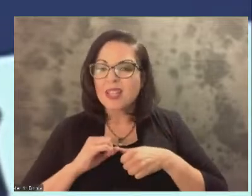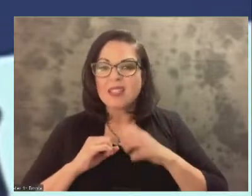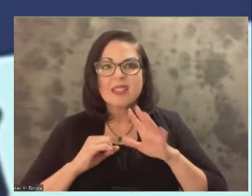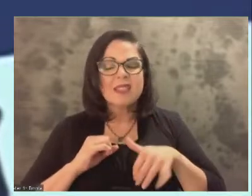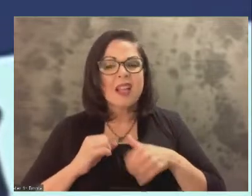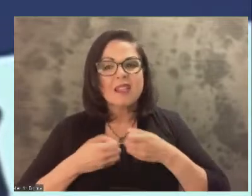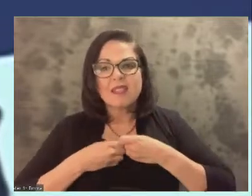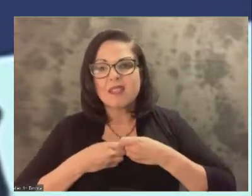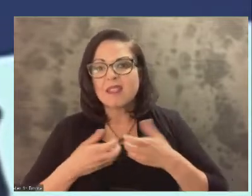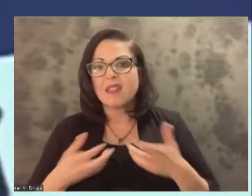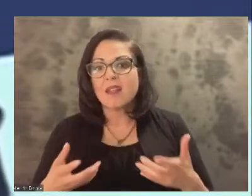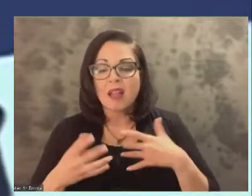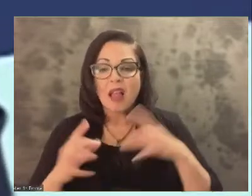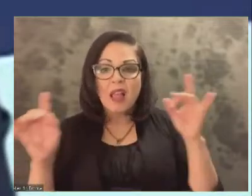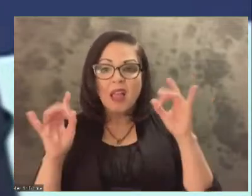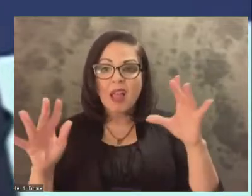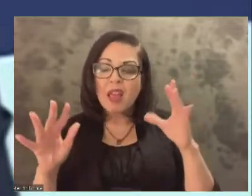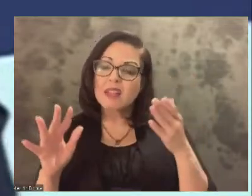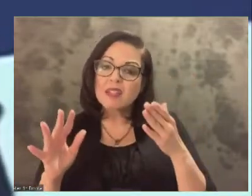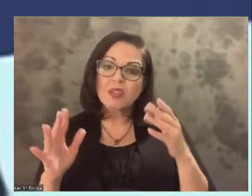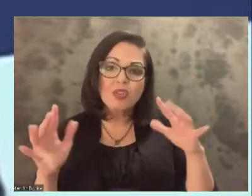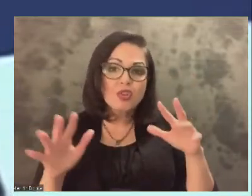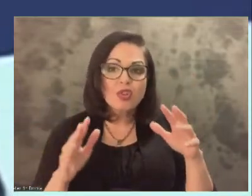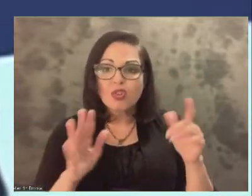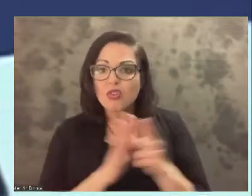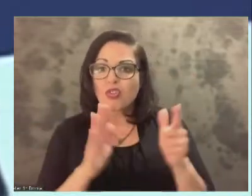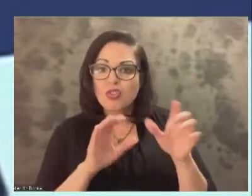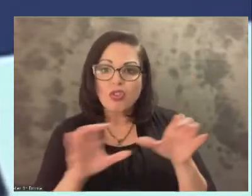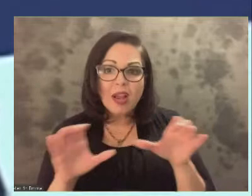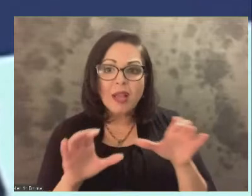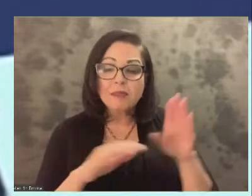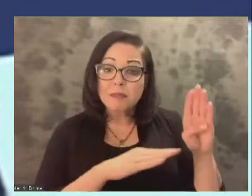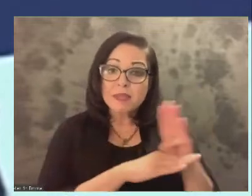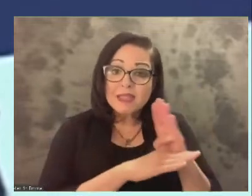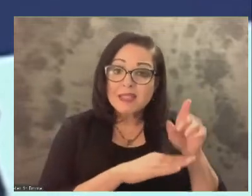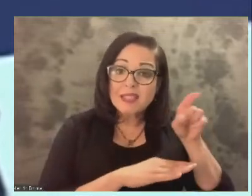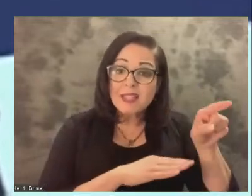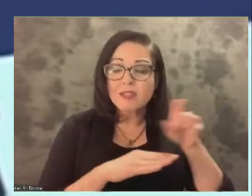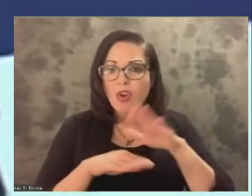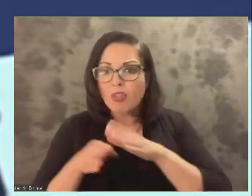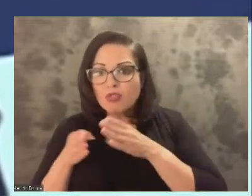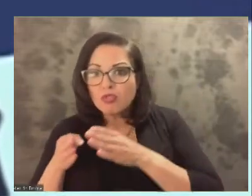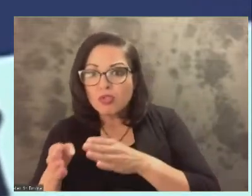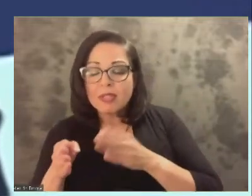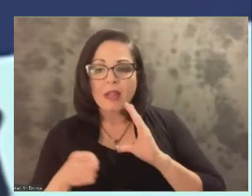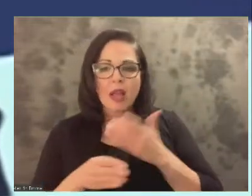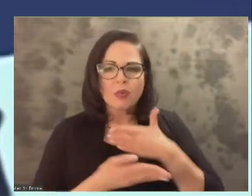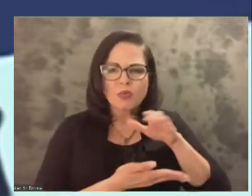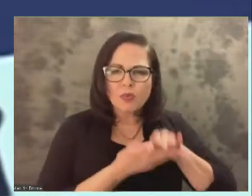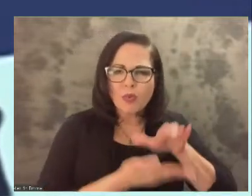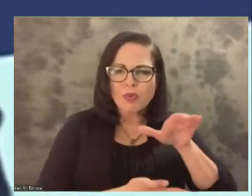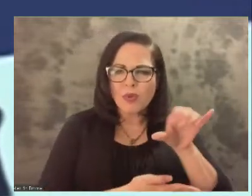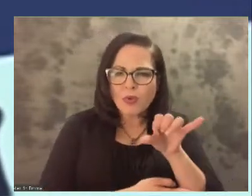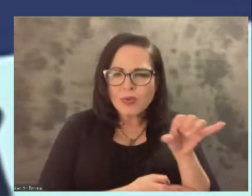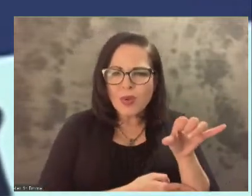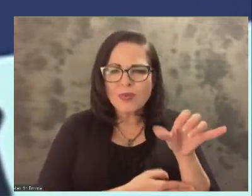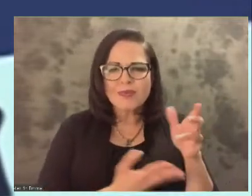hate crimes we have witnessed in businesses, on the streets, even in our schools.